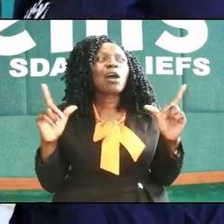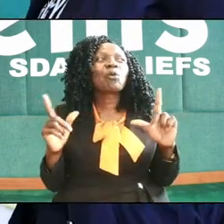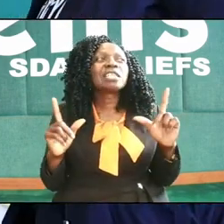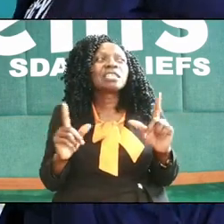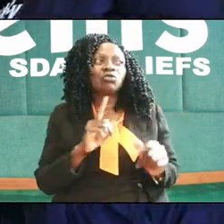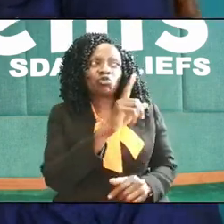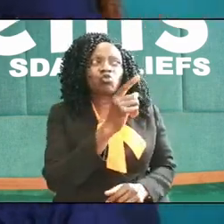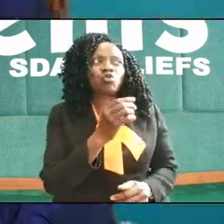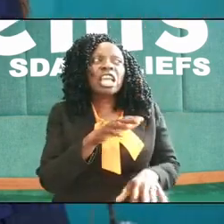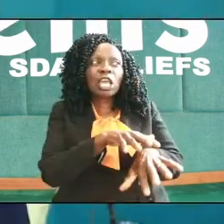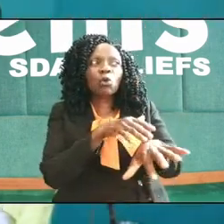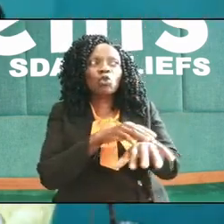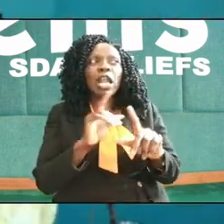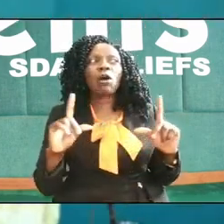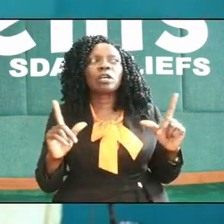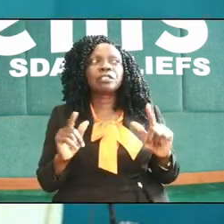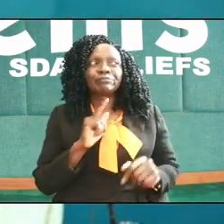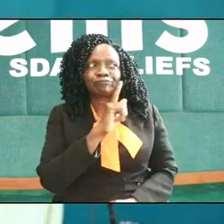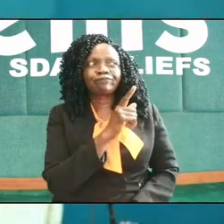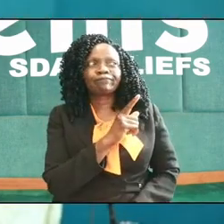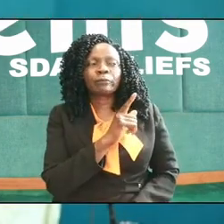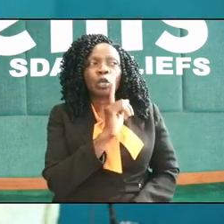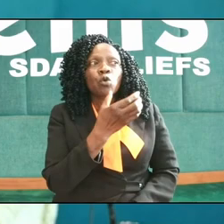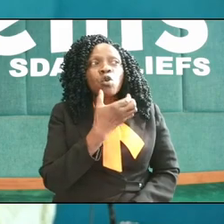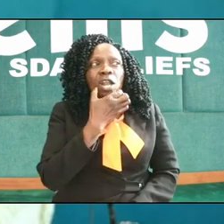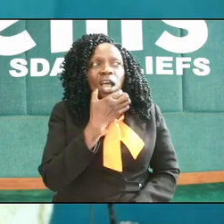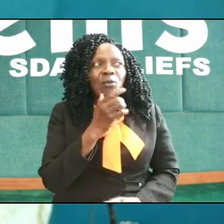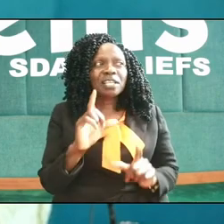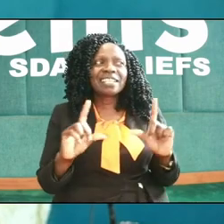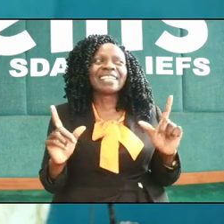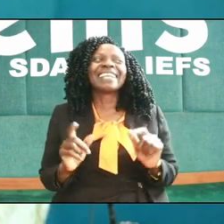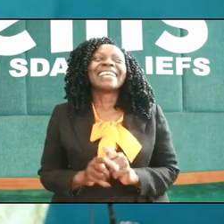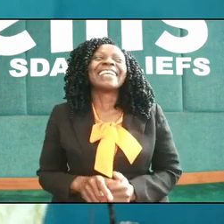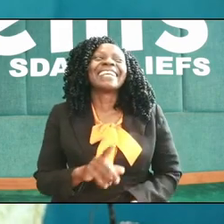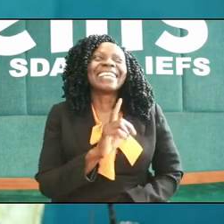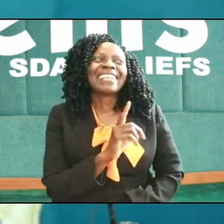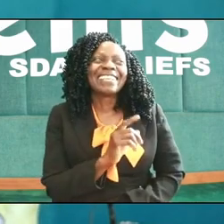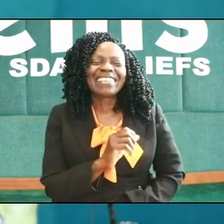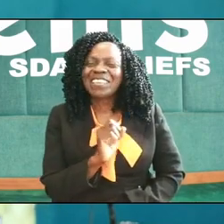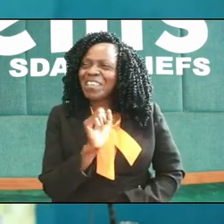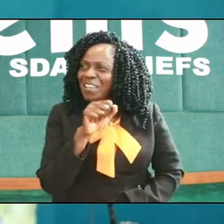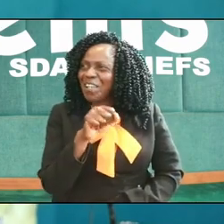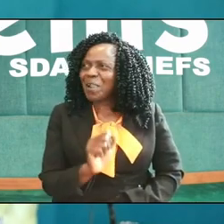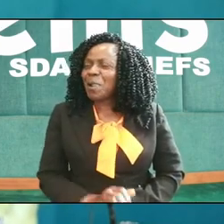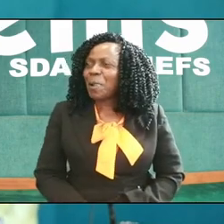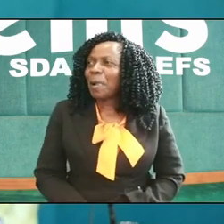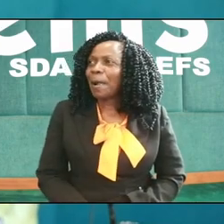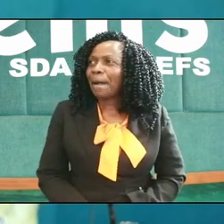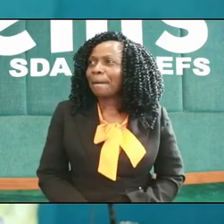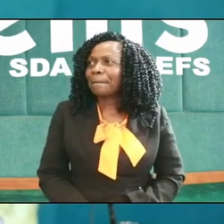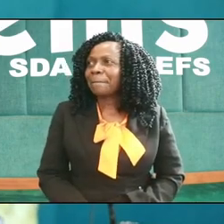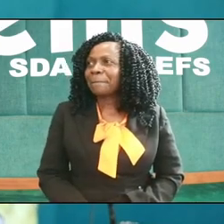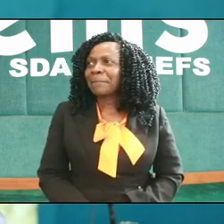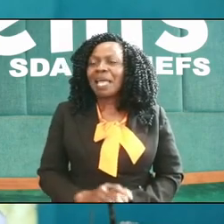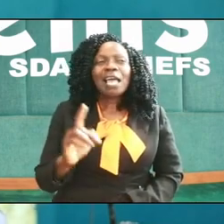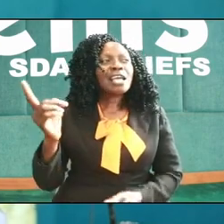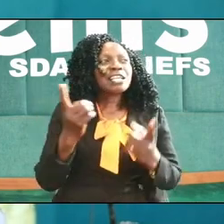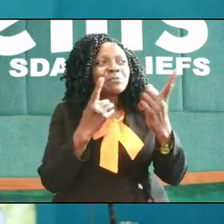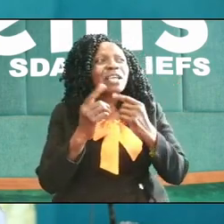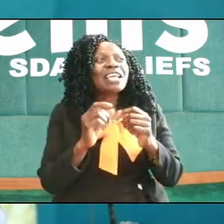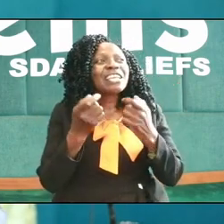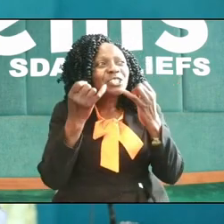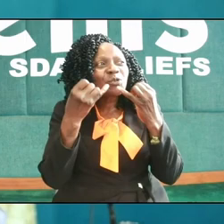knows their mother tongue? Yes, tell us. Idinade. Idinade. Adimaber.